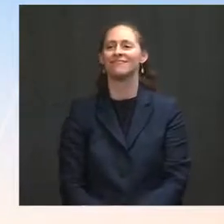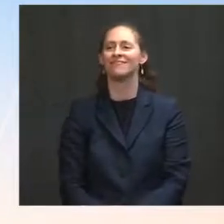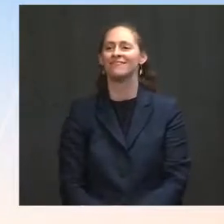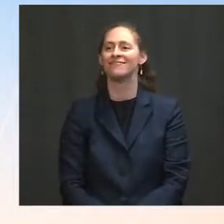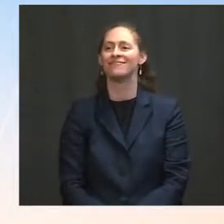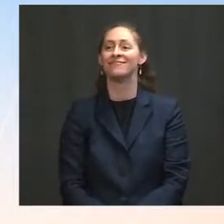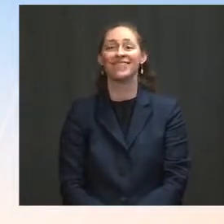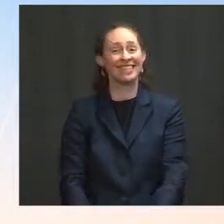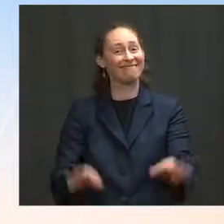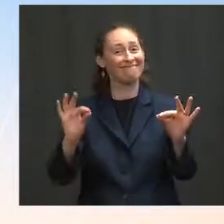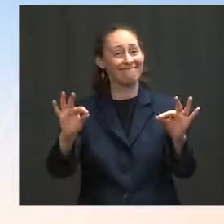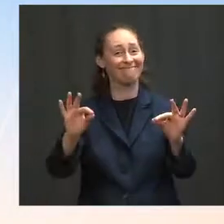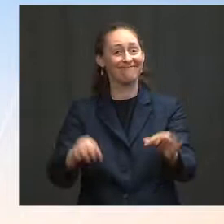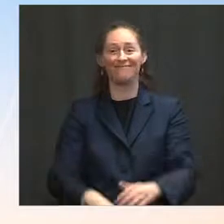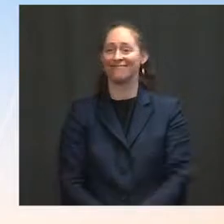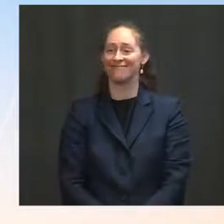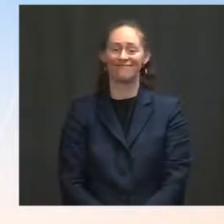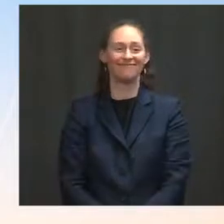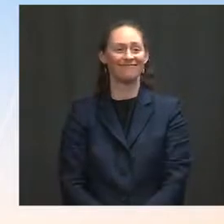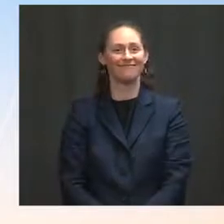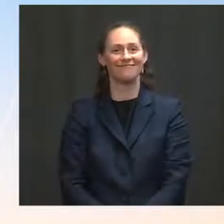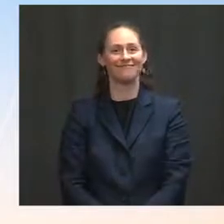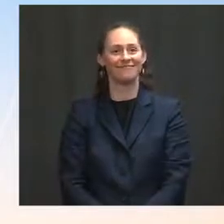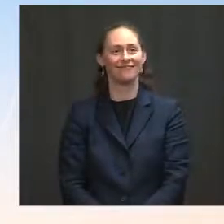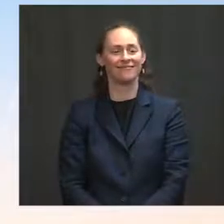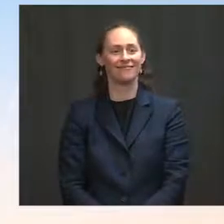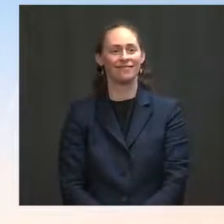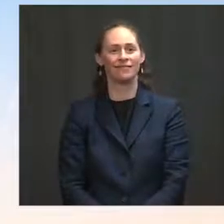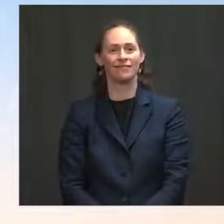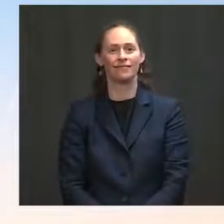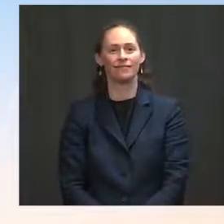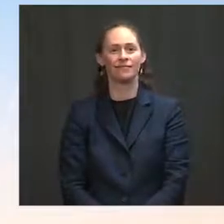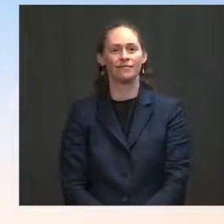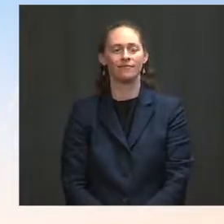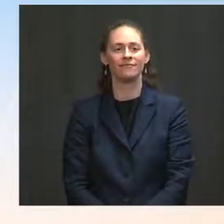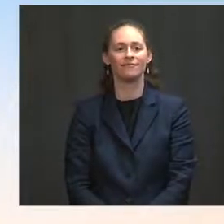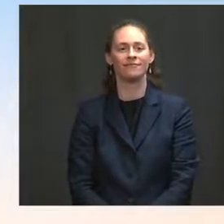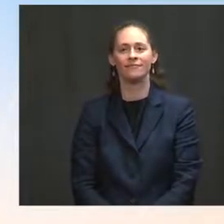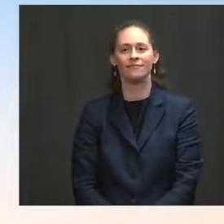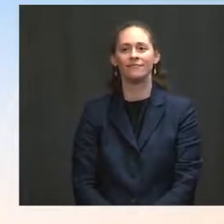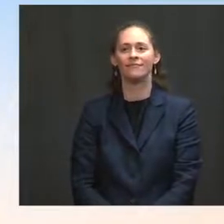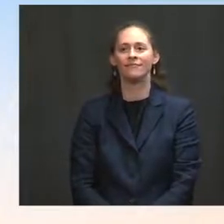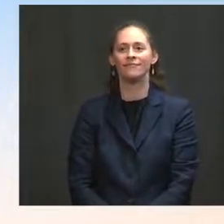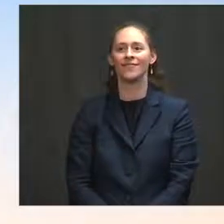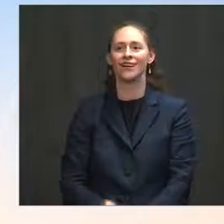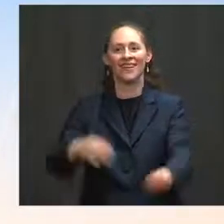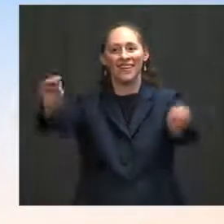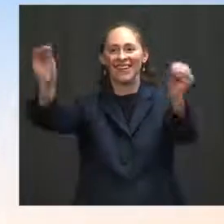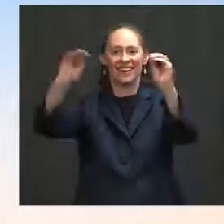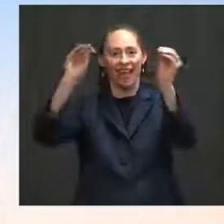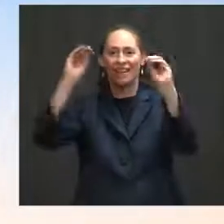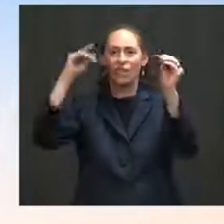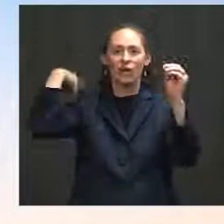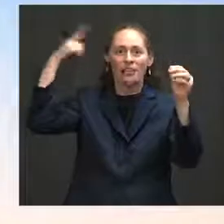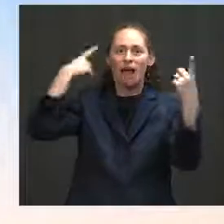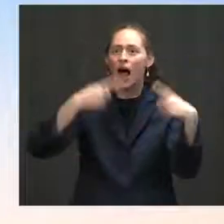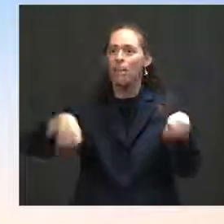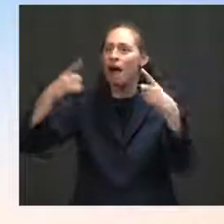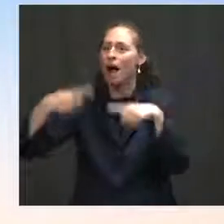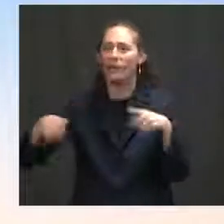a question. Yeah. A question on Haiti. Nothing crazy's happening. The pool has to gather. Go ahead.